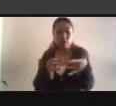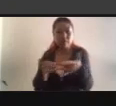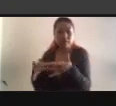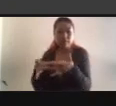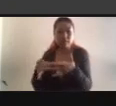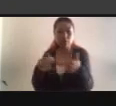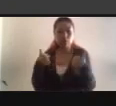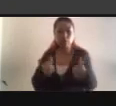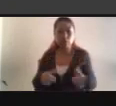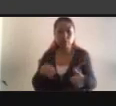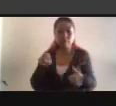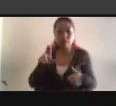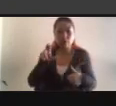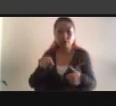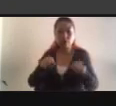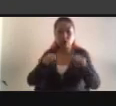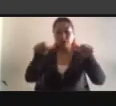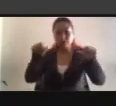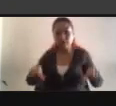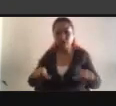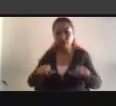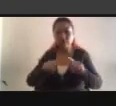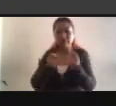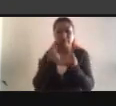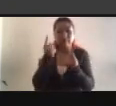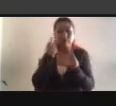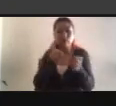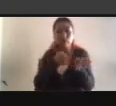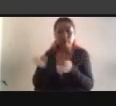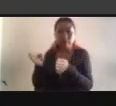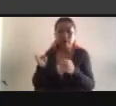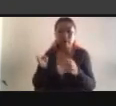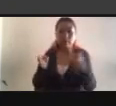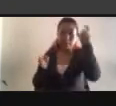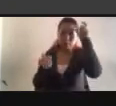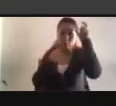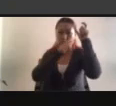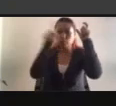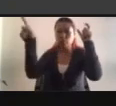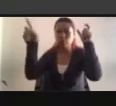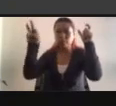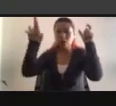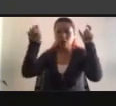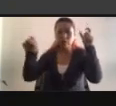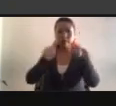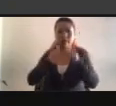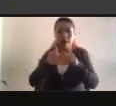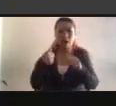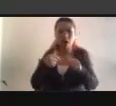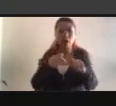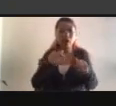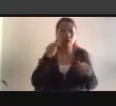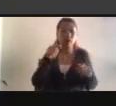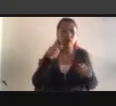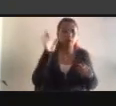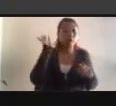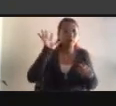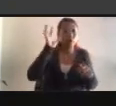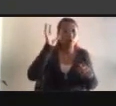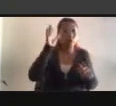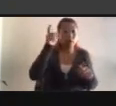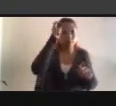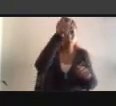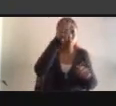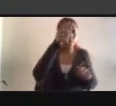Mars Architecture team, planning for our Moon to Mars architecture, how we'll use the experience we gain on the moon and the systems we develop